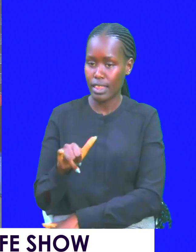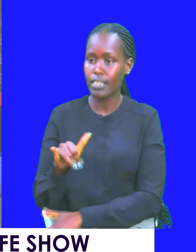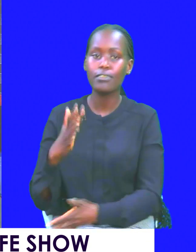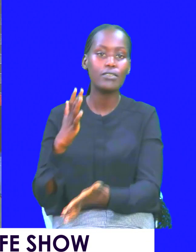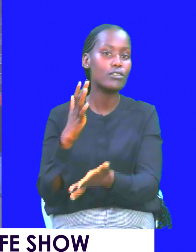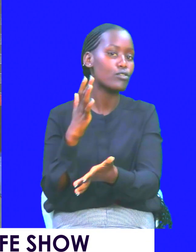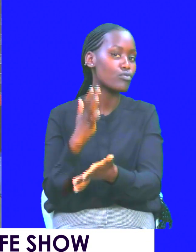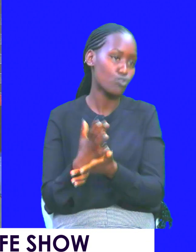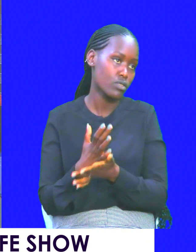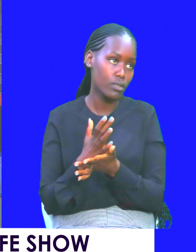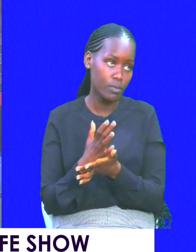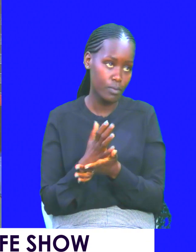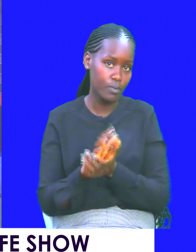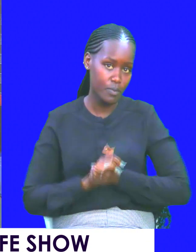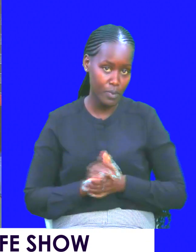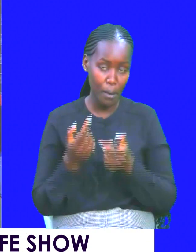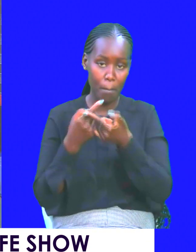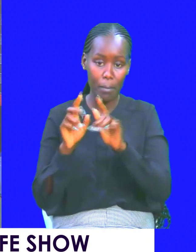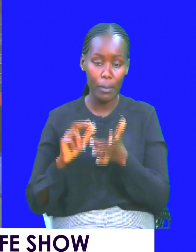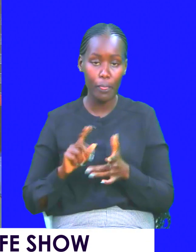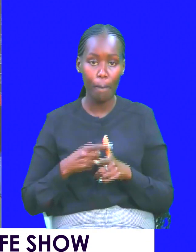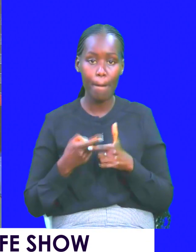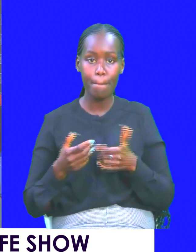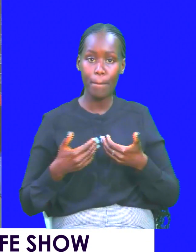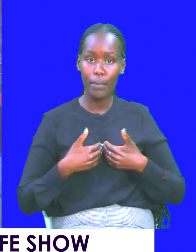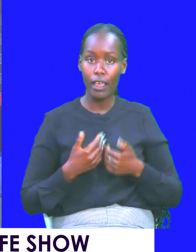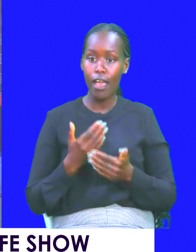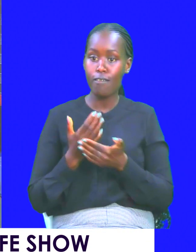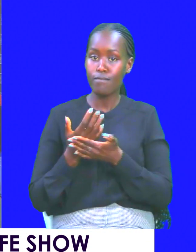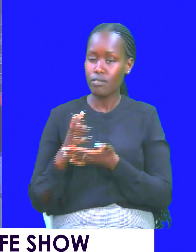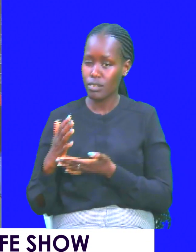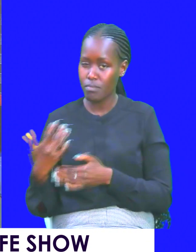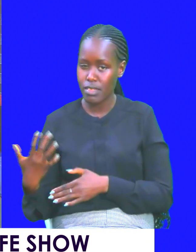reality. But then there is something deeper than that.